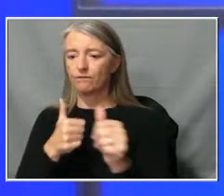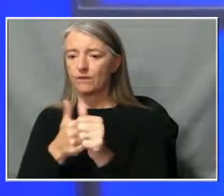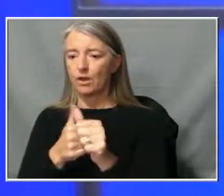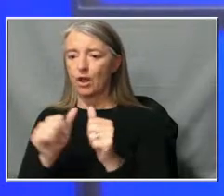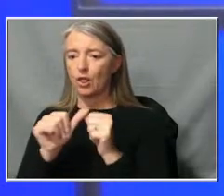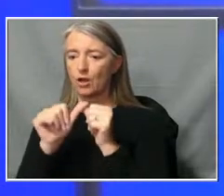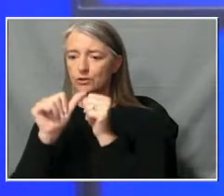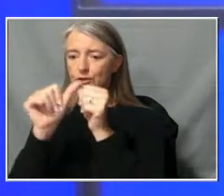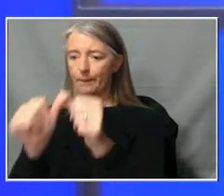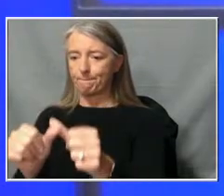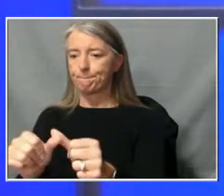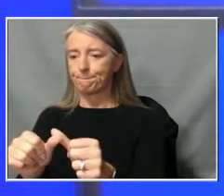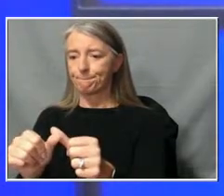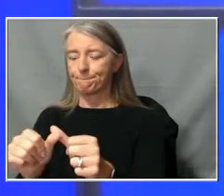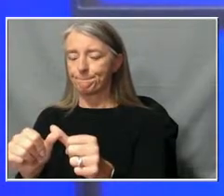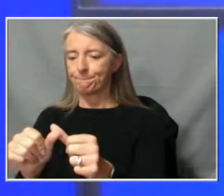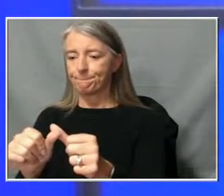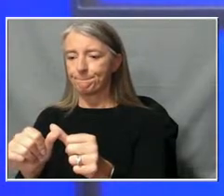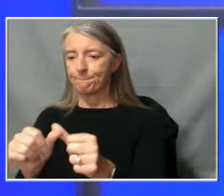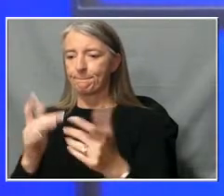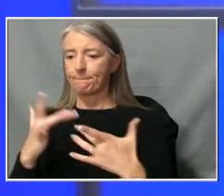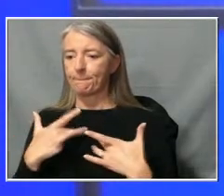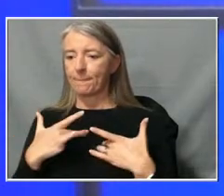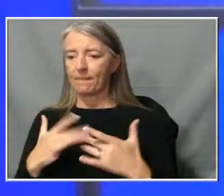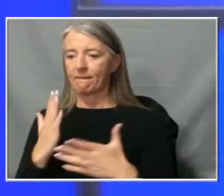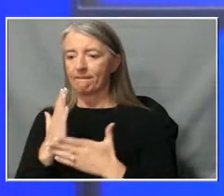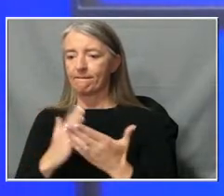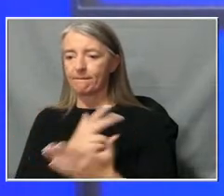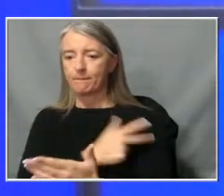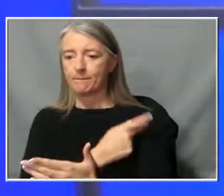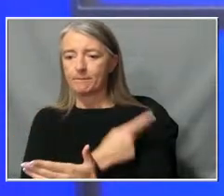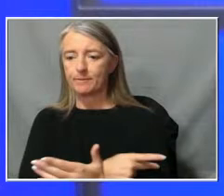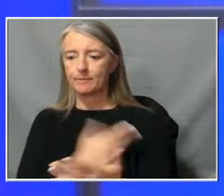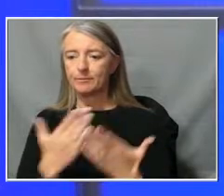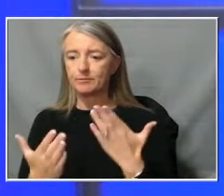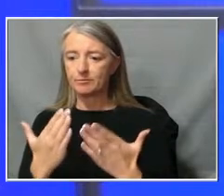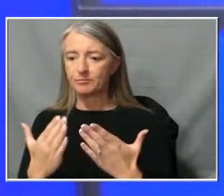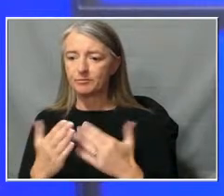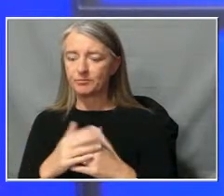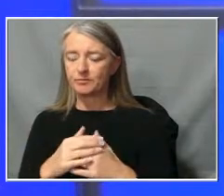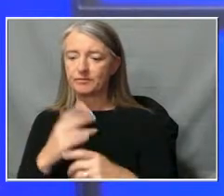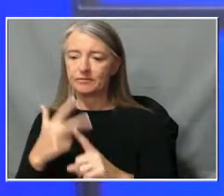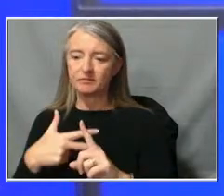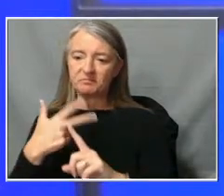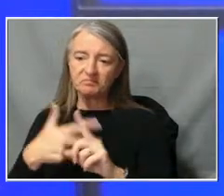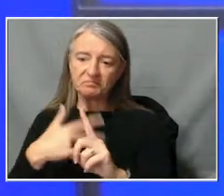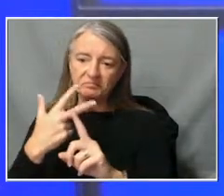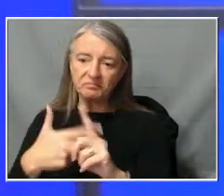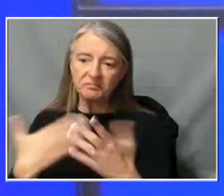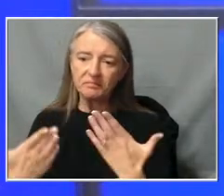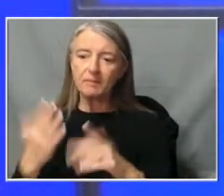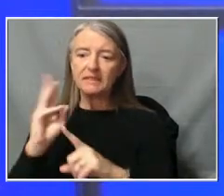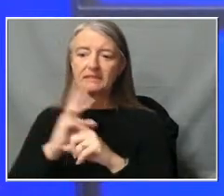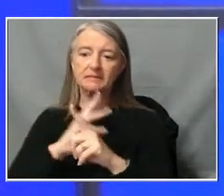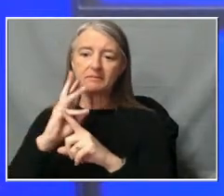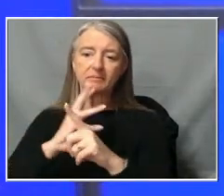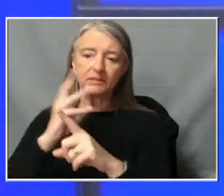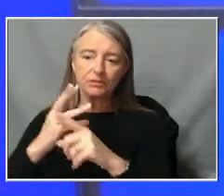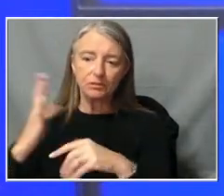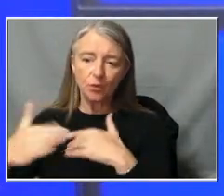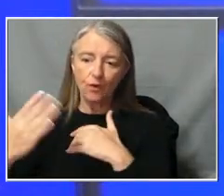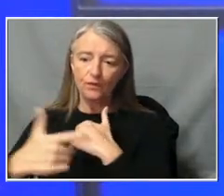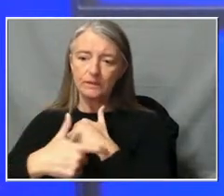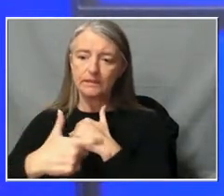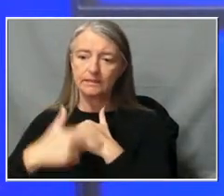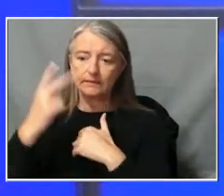long-term, and typically for some patients that might be every 3 months. For other patients, maybe every 6 months, and over time, as we